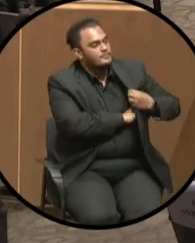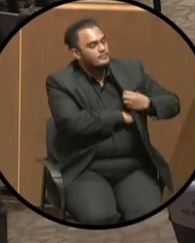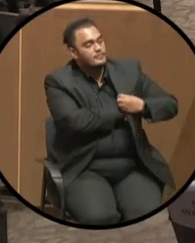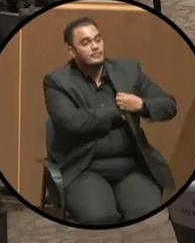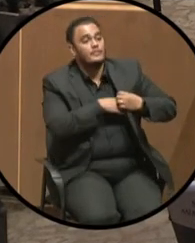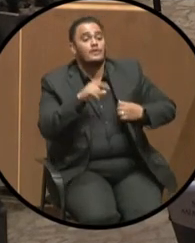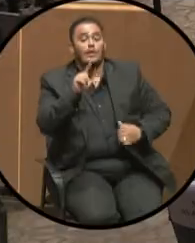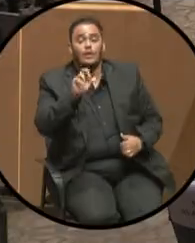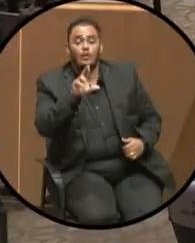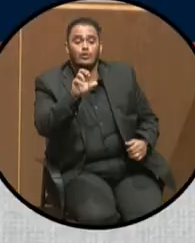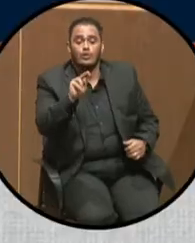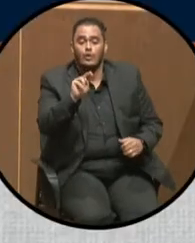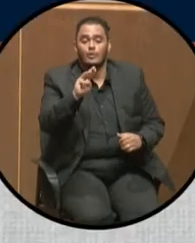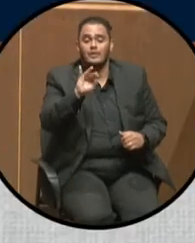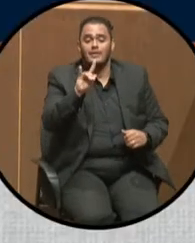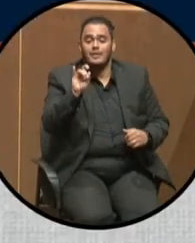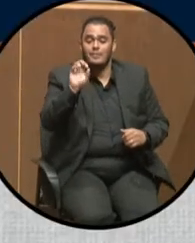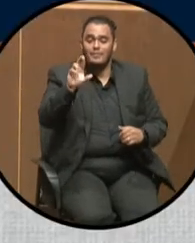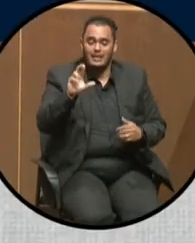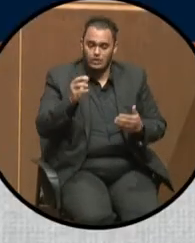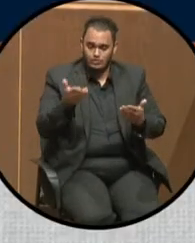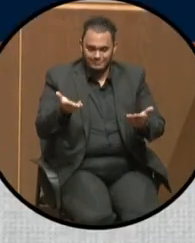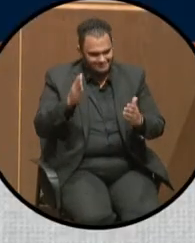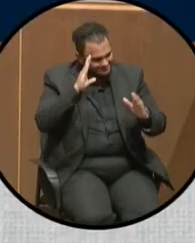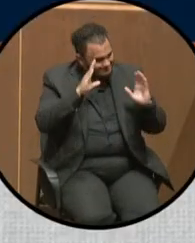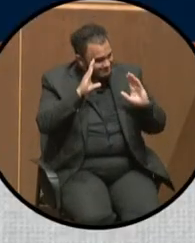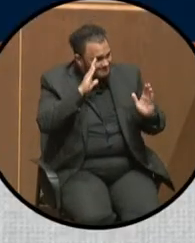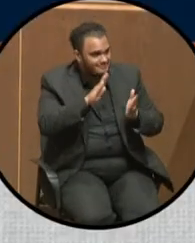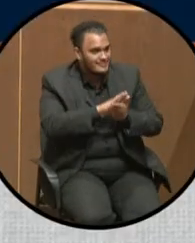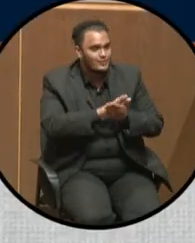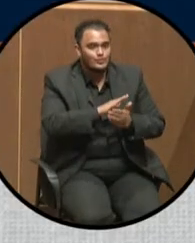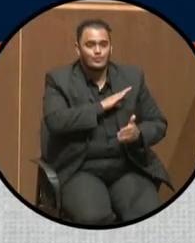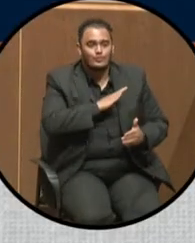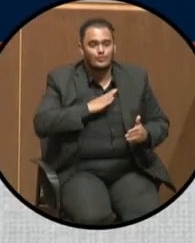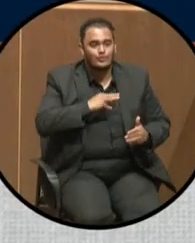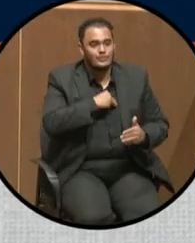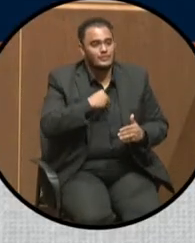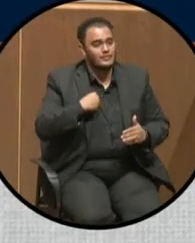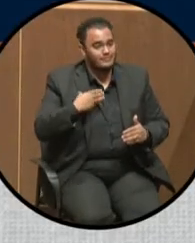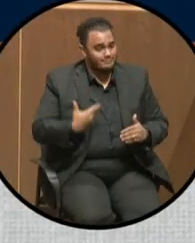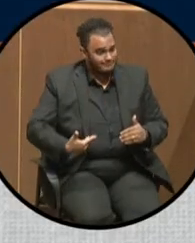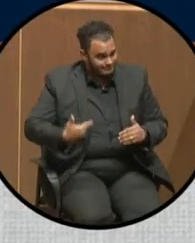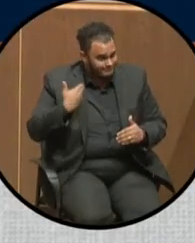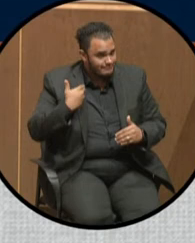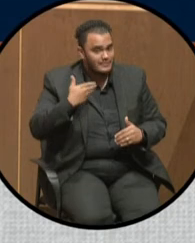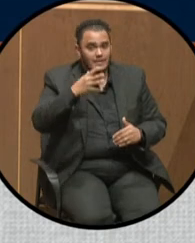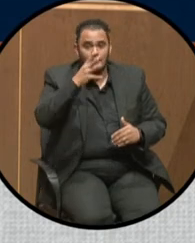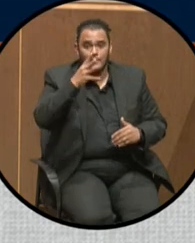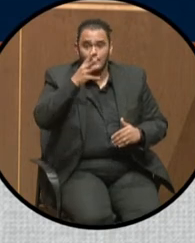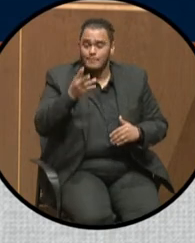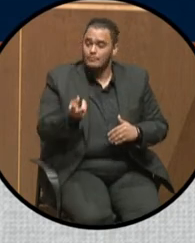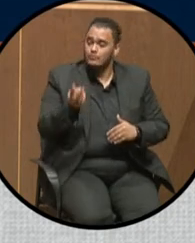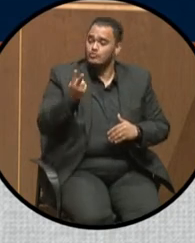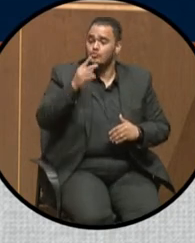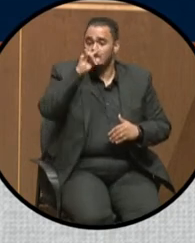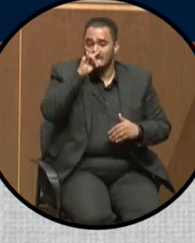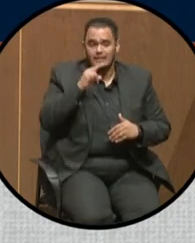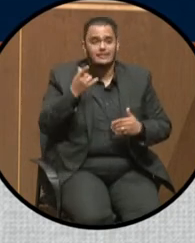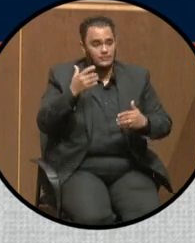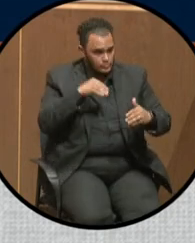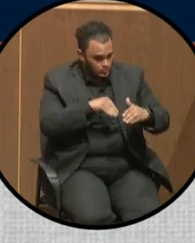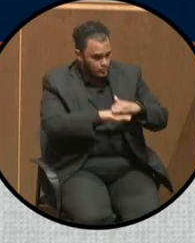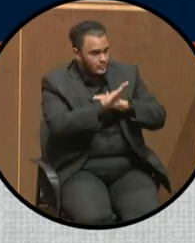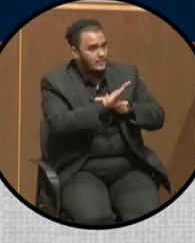Hello, this is Lauren Miller, high school board members. I am a mom of 2 kids. Going into kindergarten and